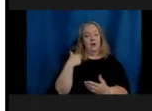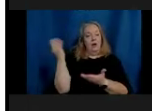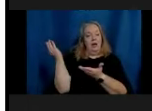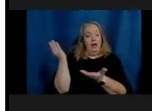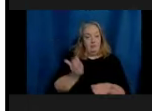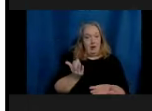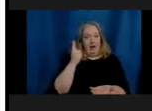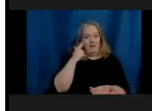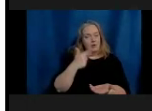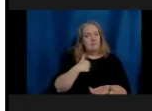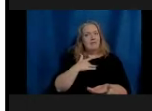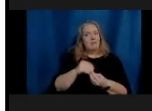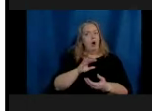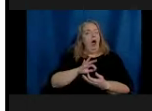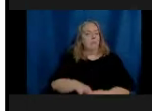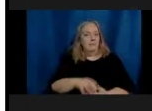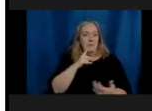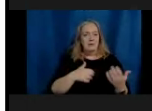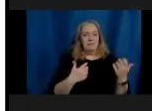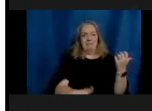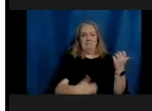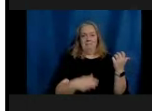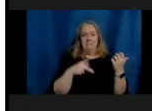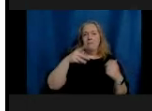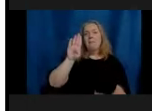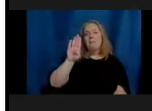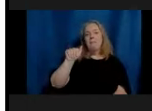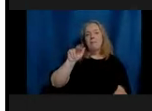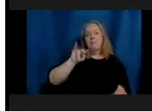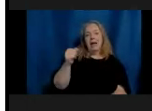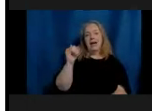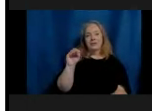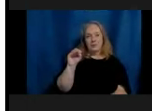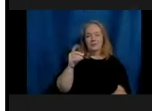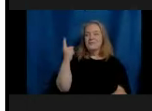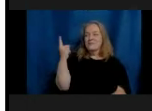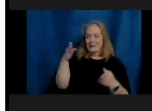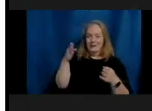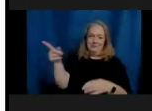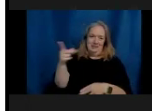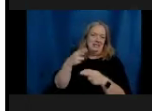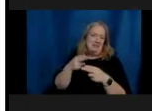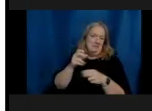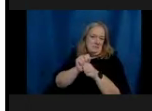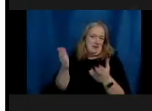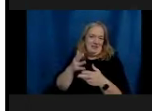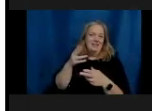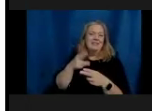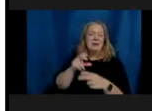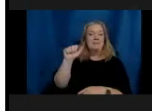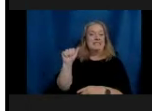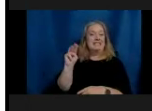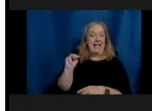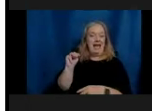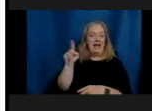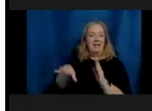banjo. And quickly after being here not too long, Sam, who works here, who's lovely enough to found a photograph of